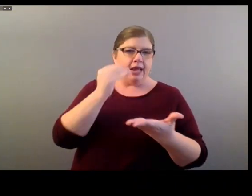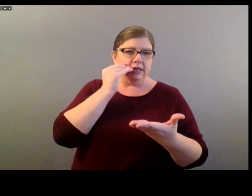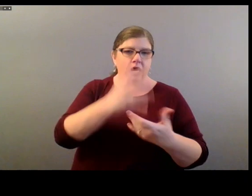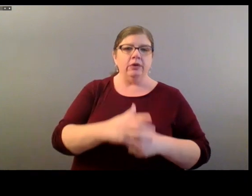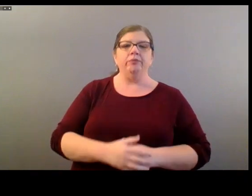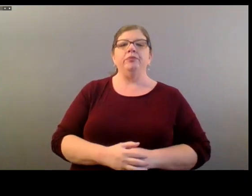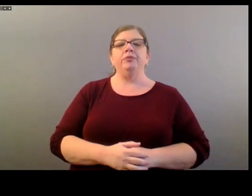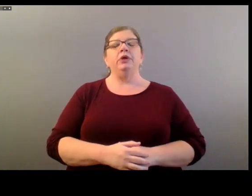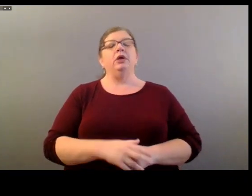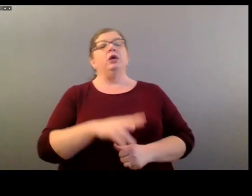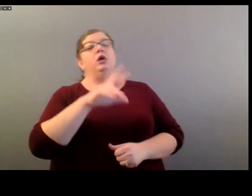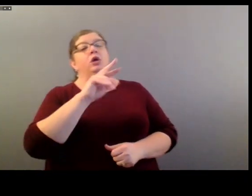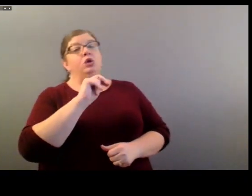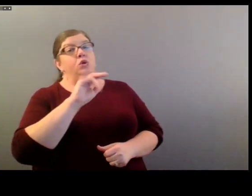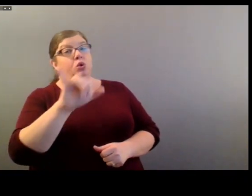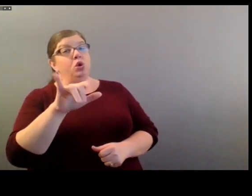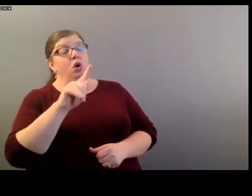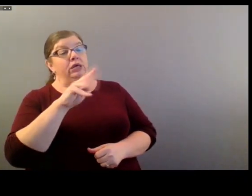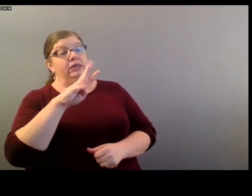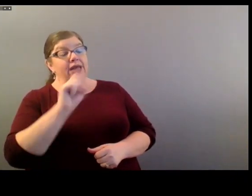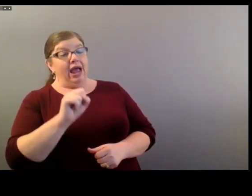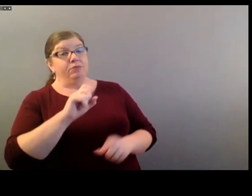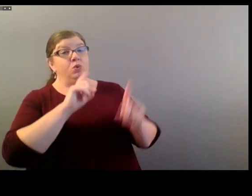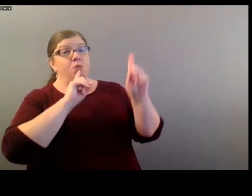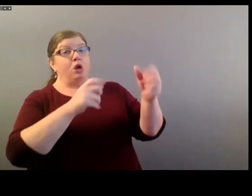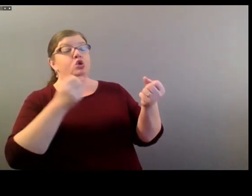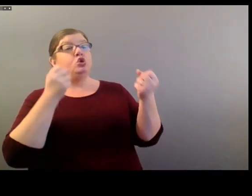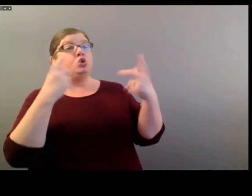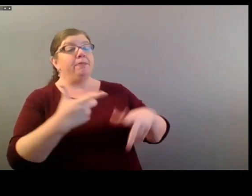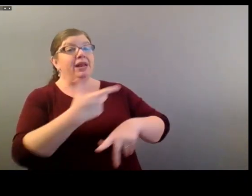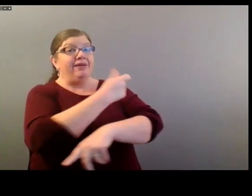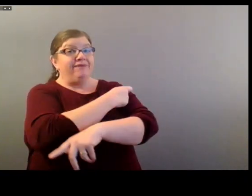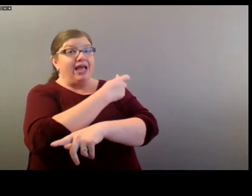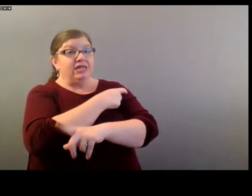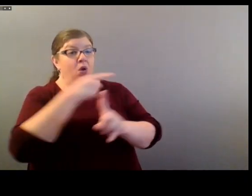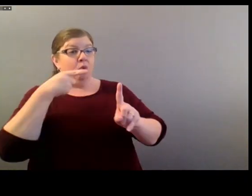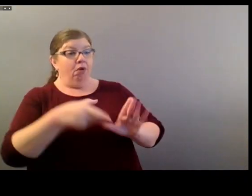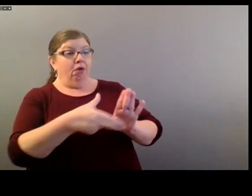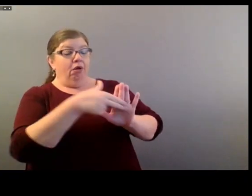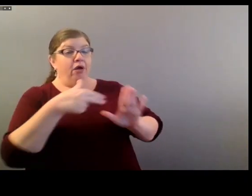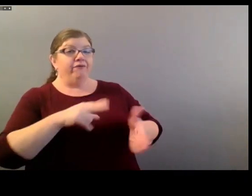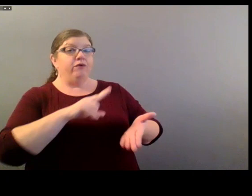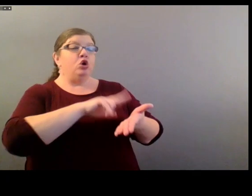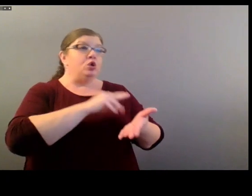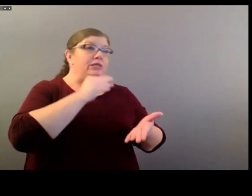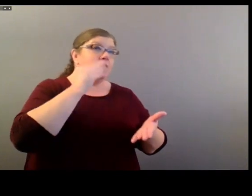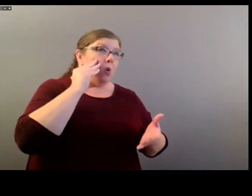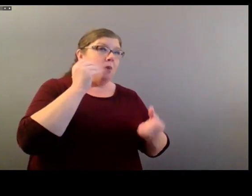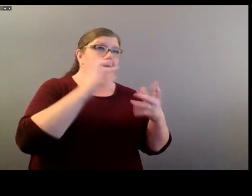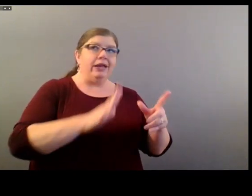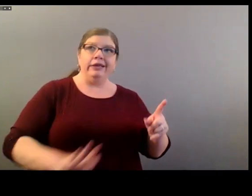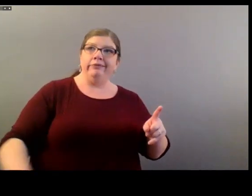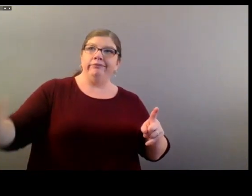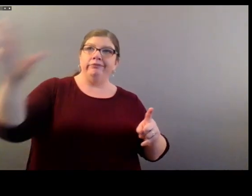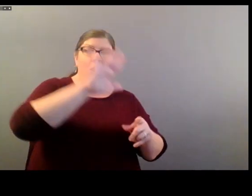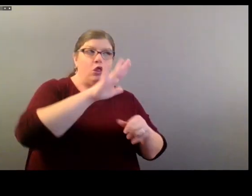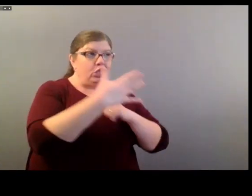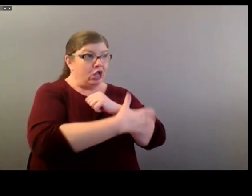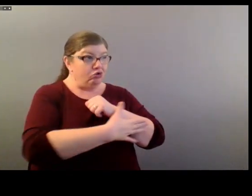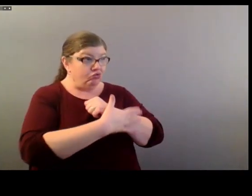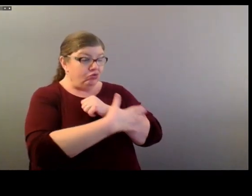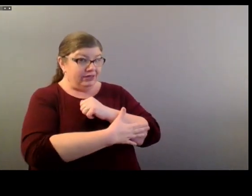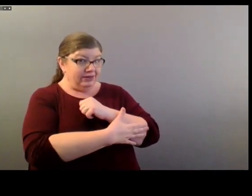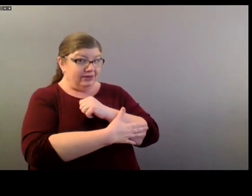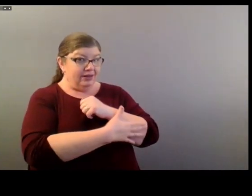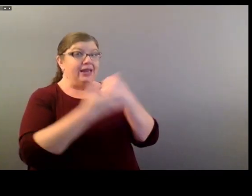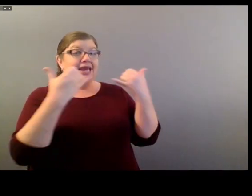Times also reported this week that too many vaccine doses were designated for nursing homes in many areas across the country. Now, a lot of